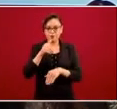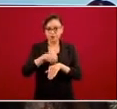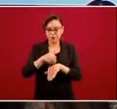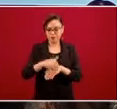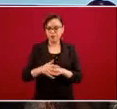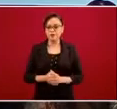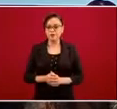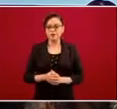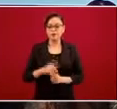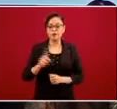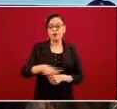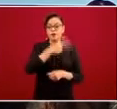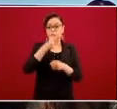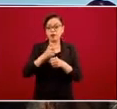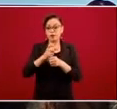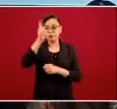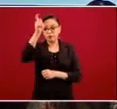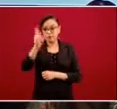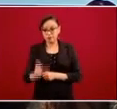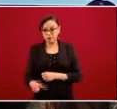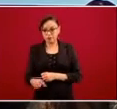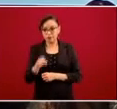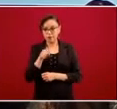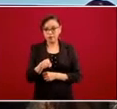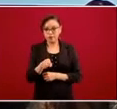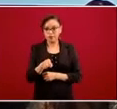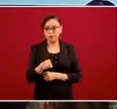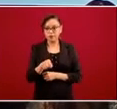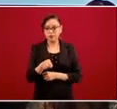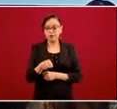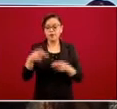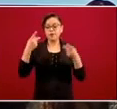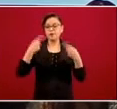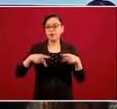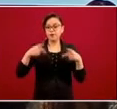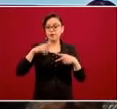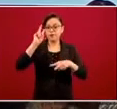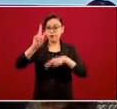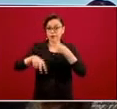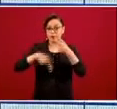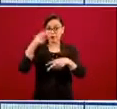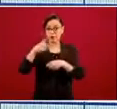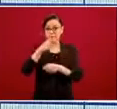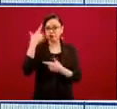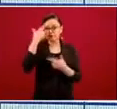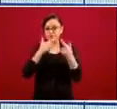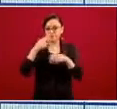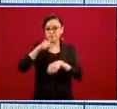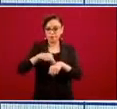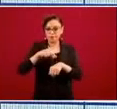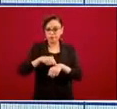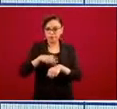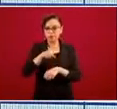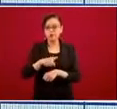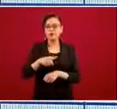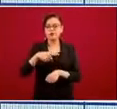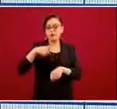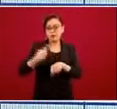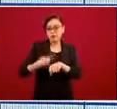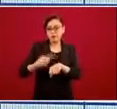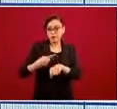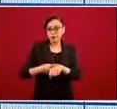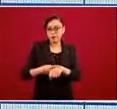see out of this set of people who went seeking for consultation, which